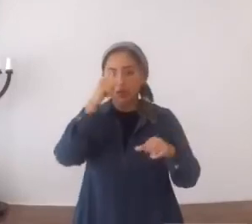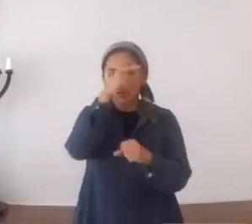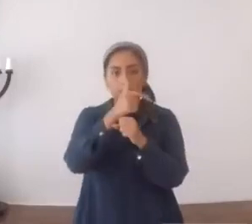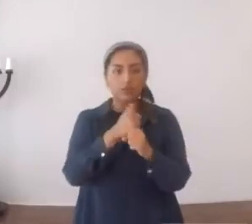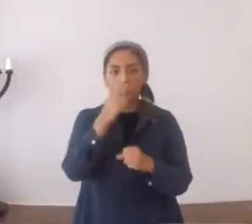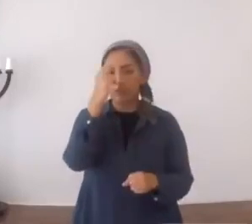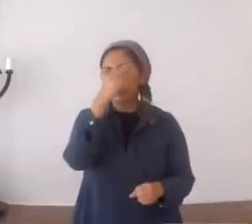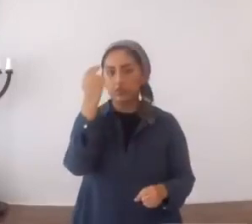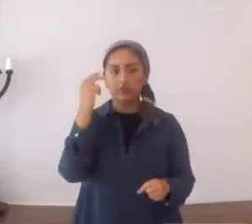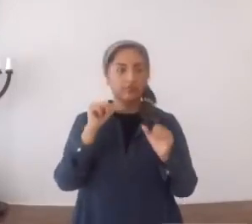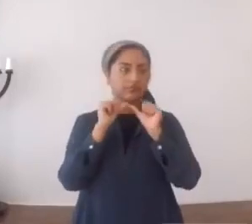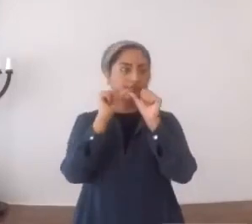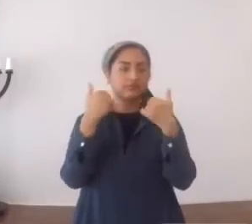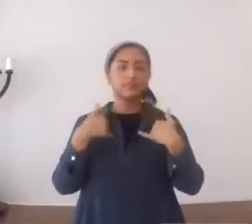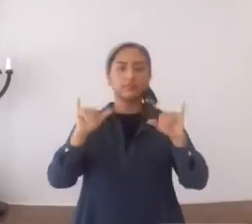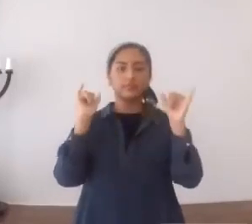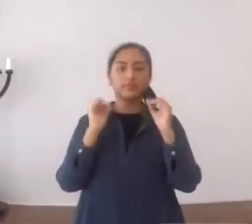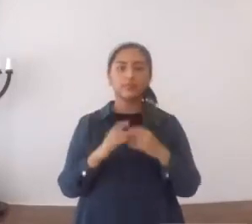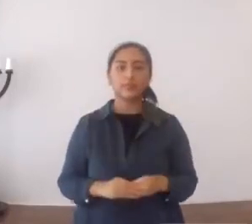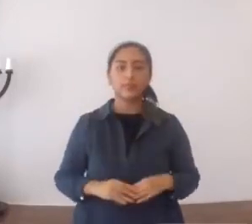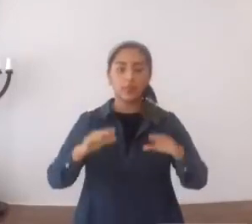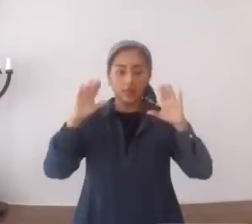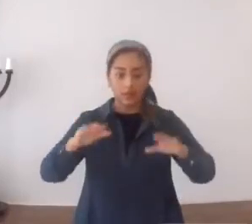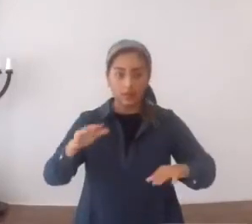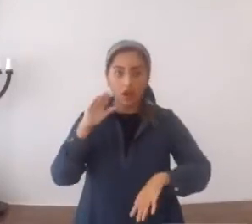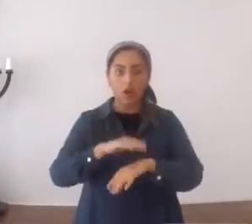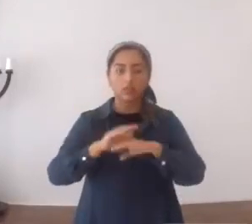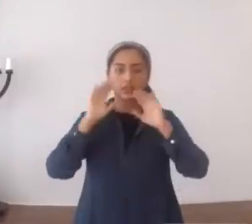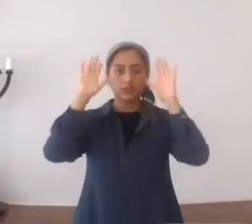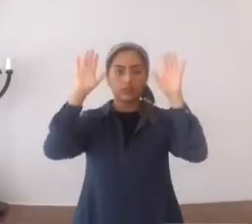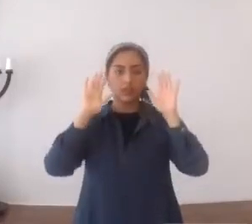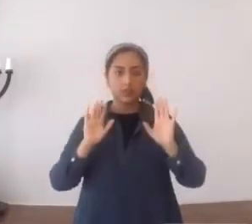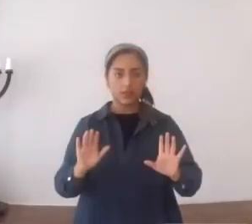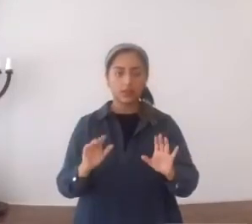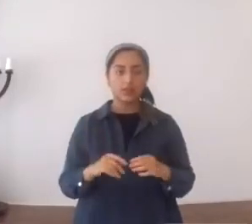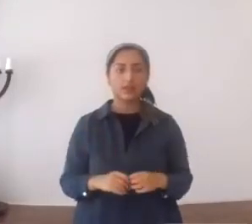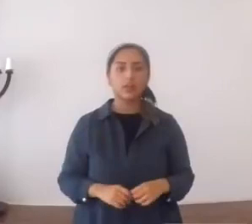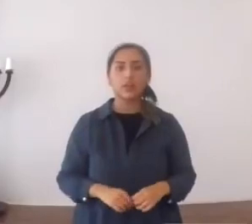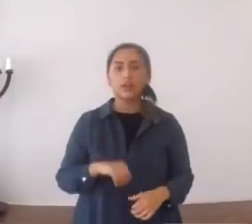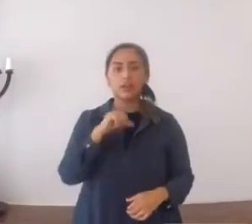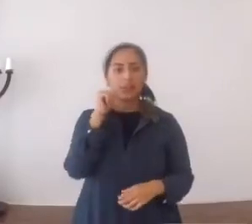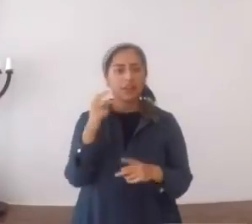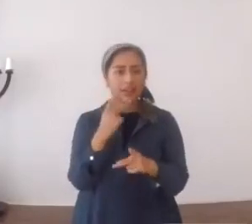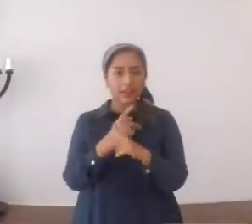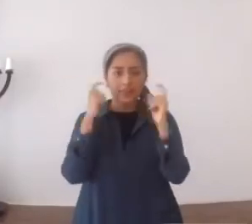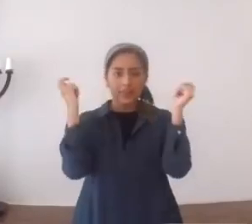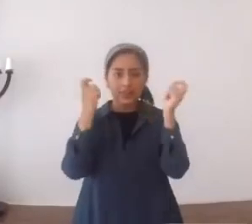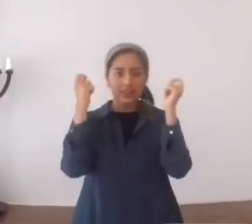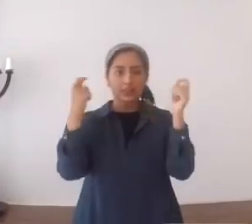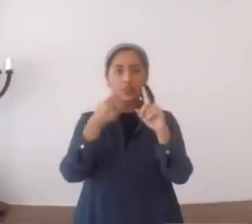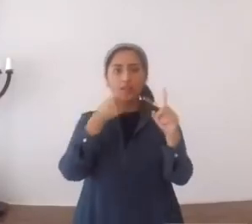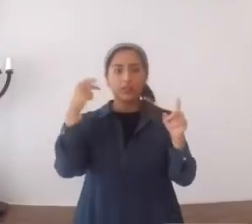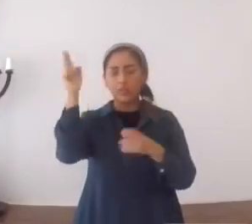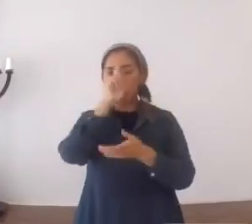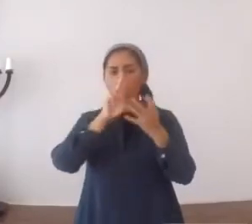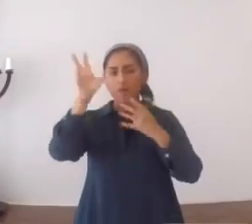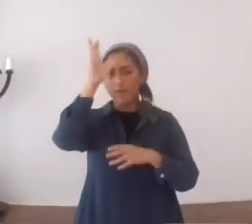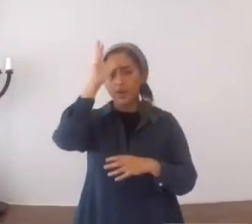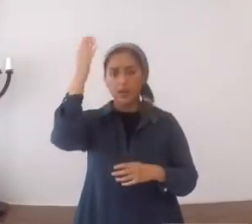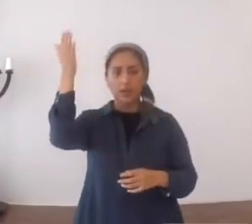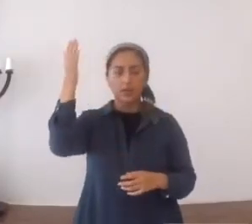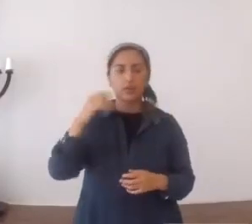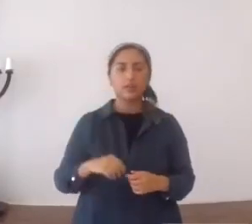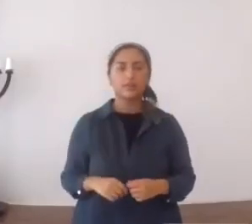de los católicos, is still being a brother of adorando en domingo, praising in Sunday, no guardando las fiestas del Eterno. not keeping